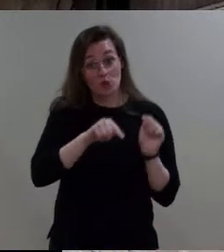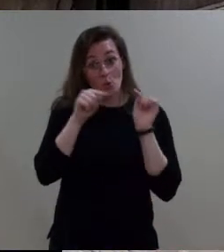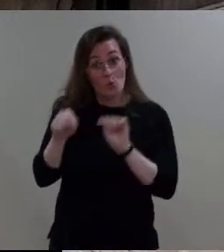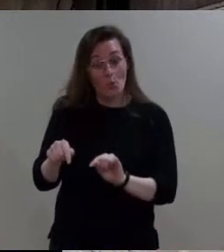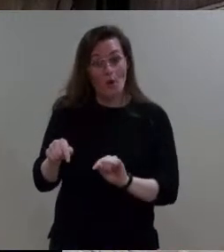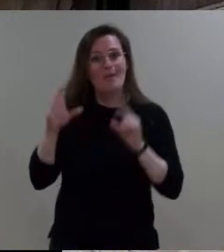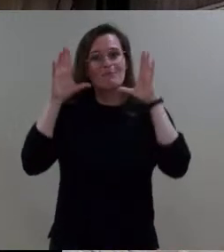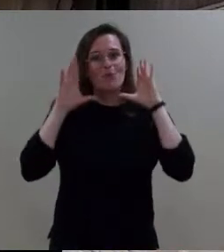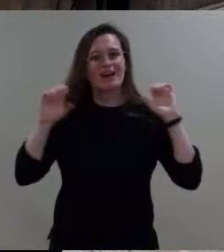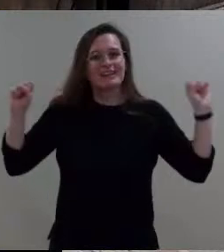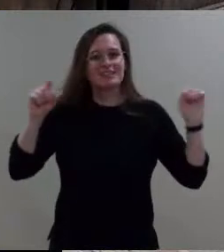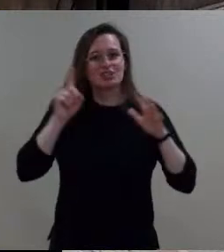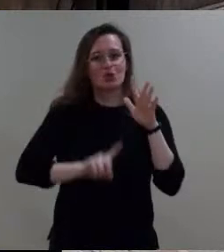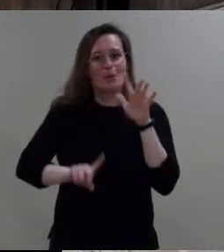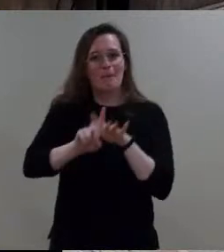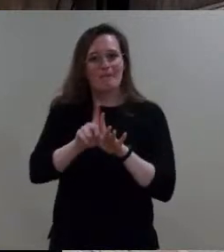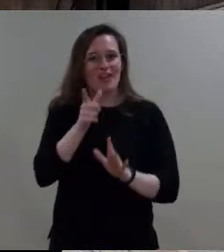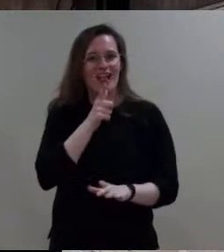luncheon of